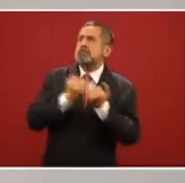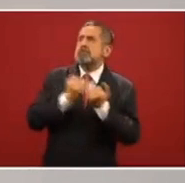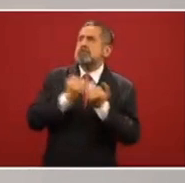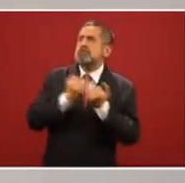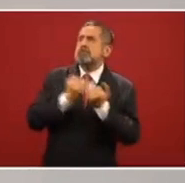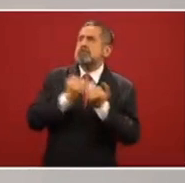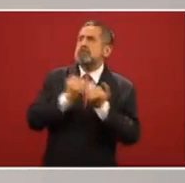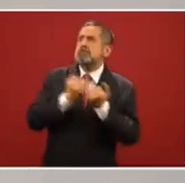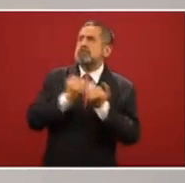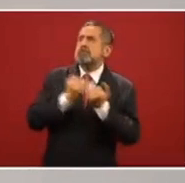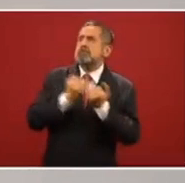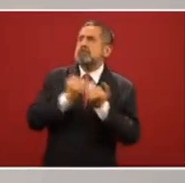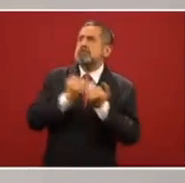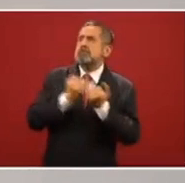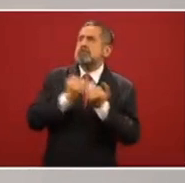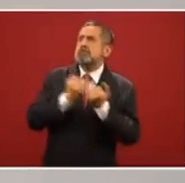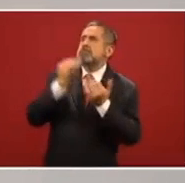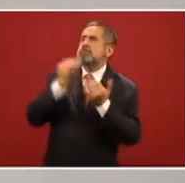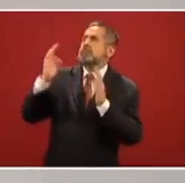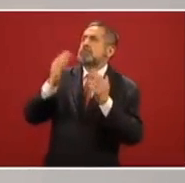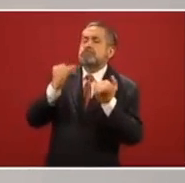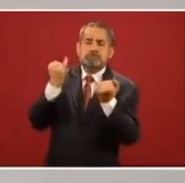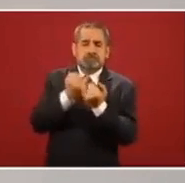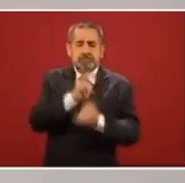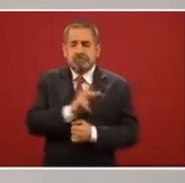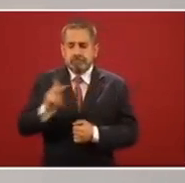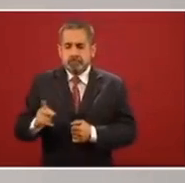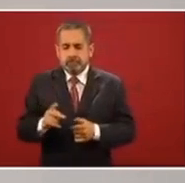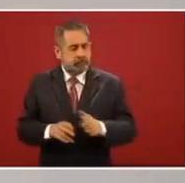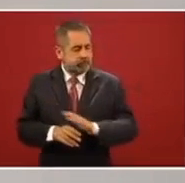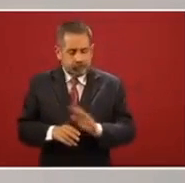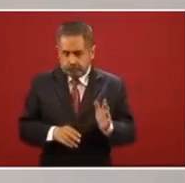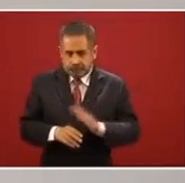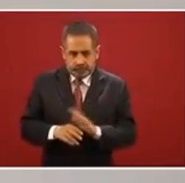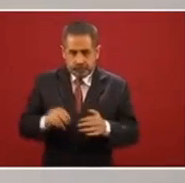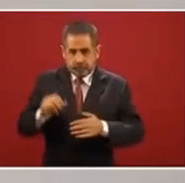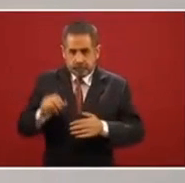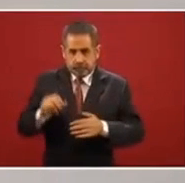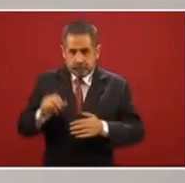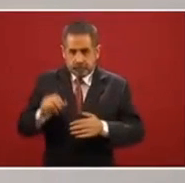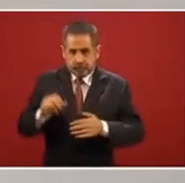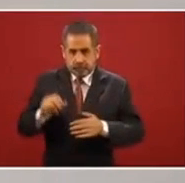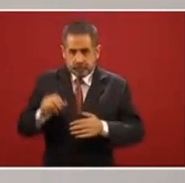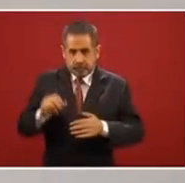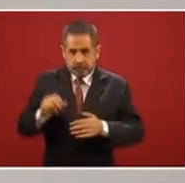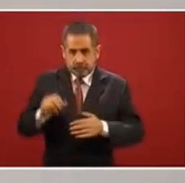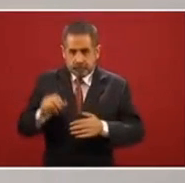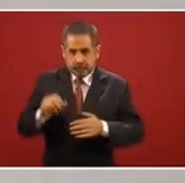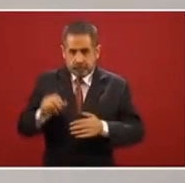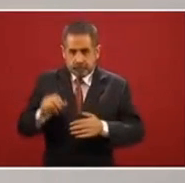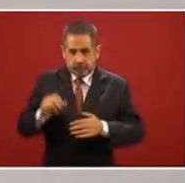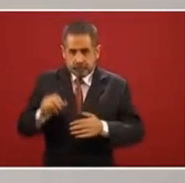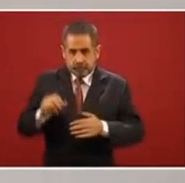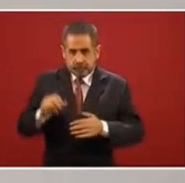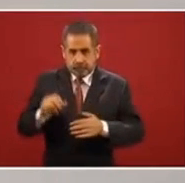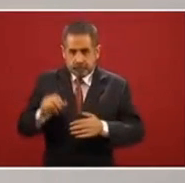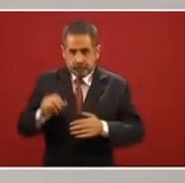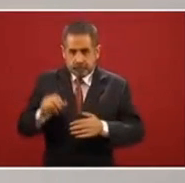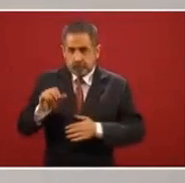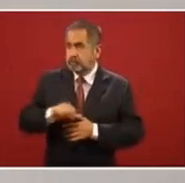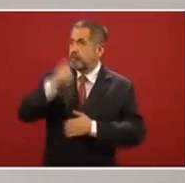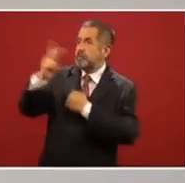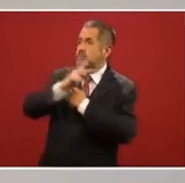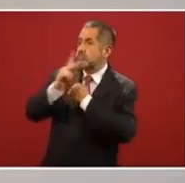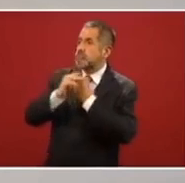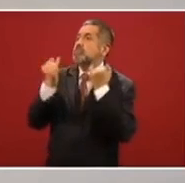an analogy directly. las disposiciones que toman otros países The decisions that other countries